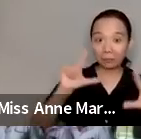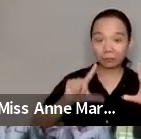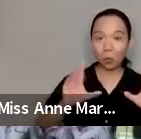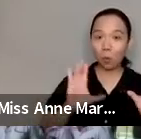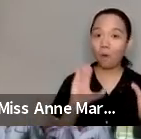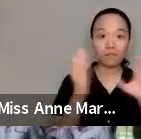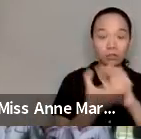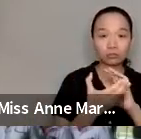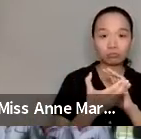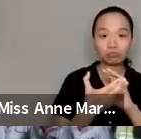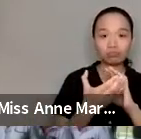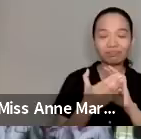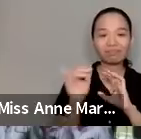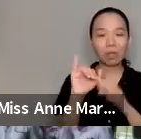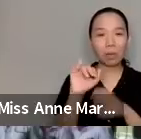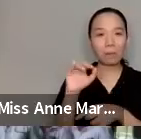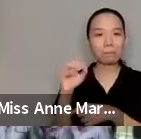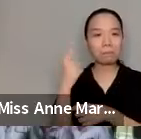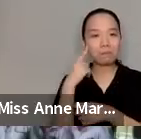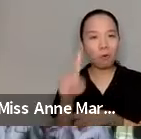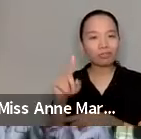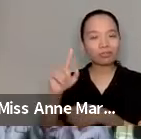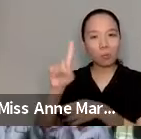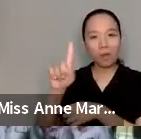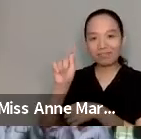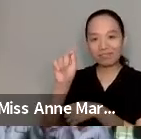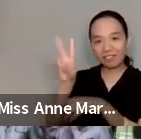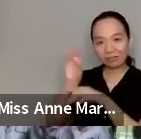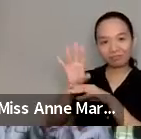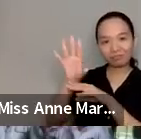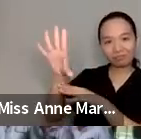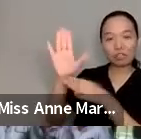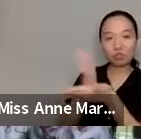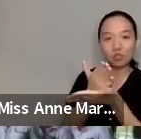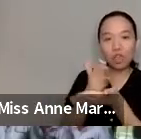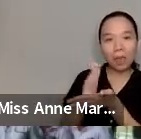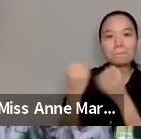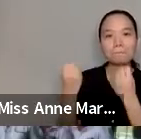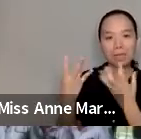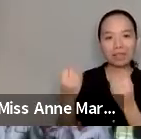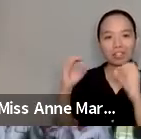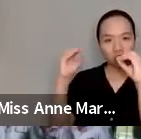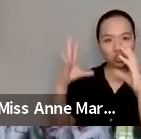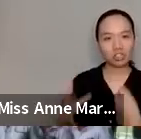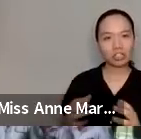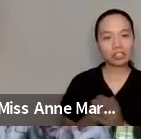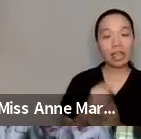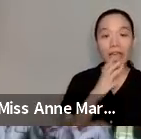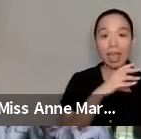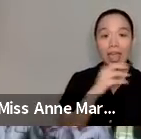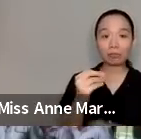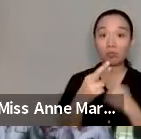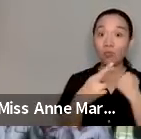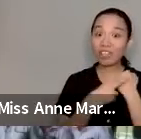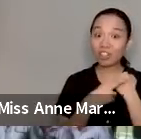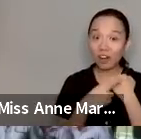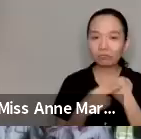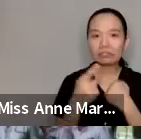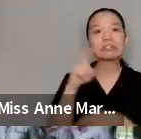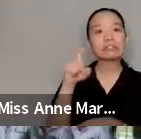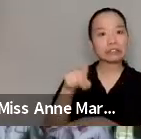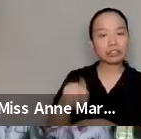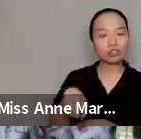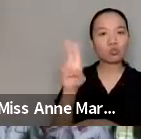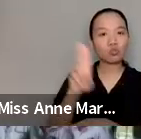to a multimedia room where one television unit is shared by several teachers, and reservations were needed to